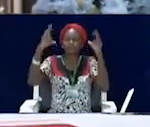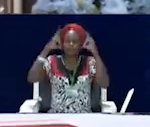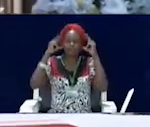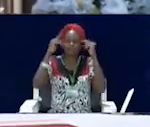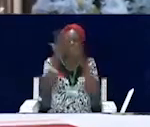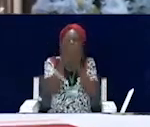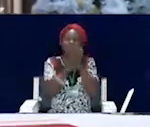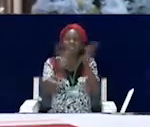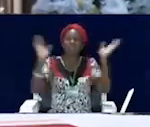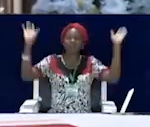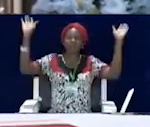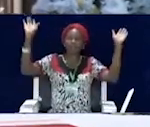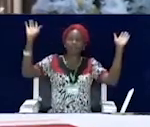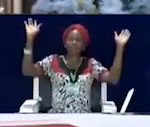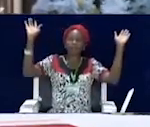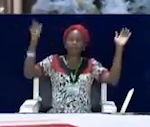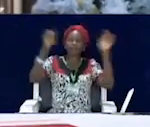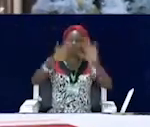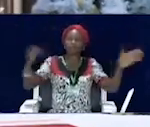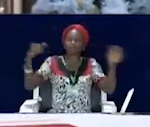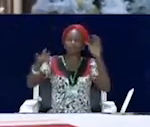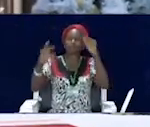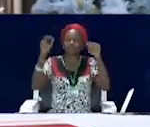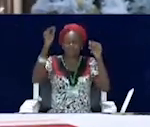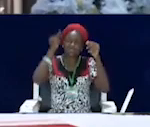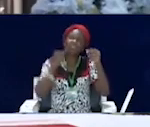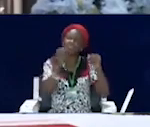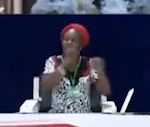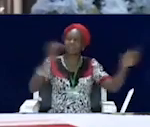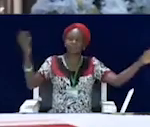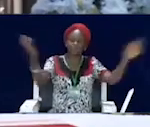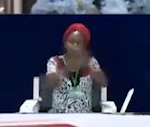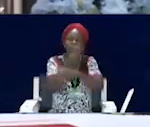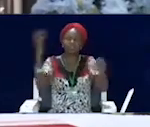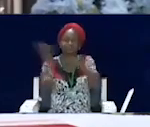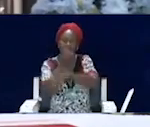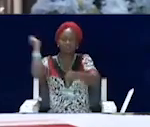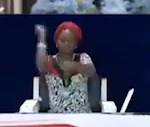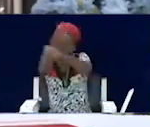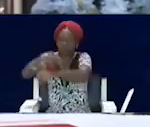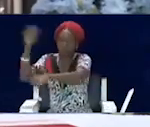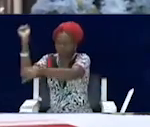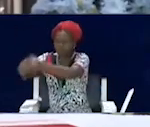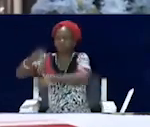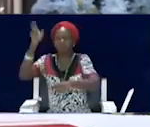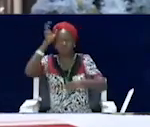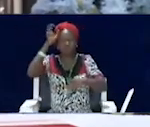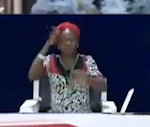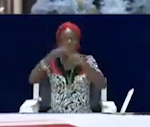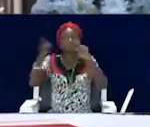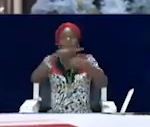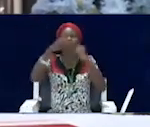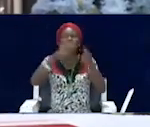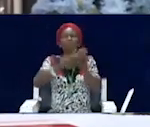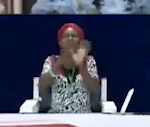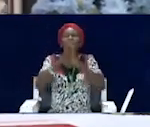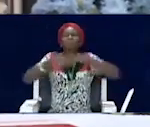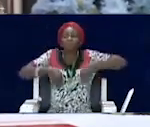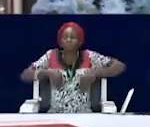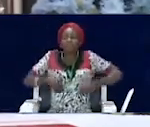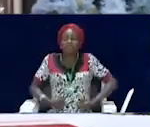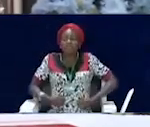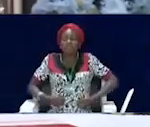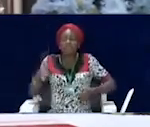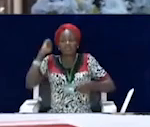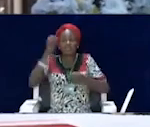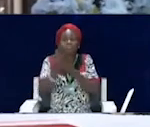up, the children of Israel were winning. But when he became tired and his hands